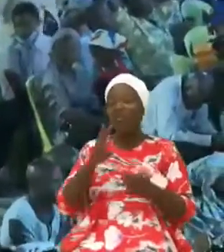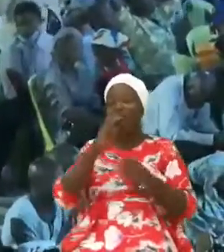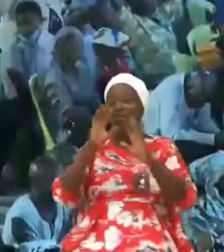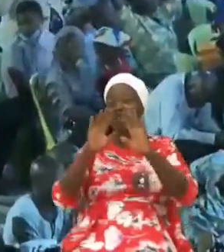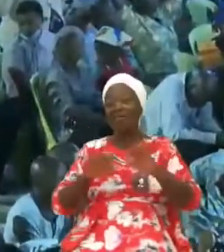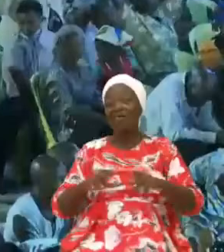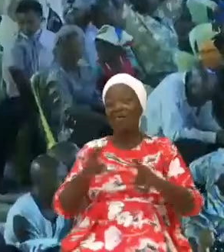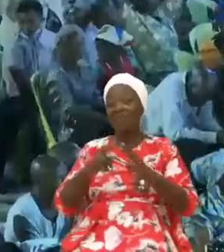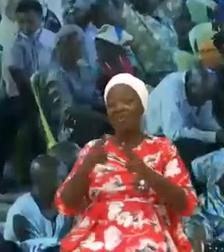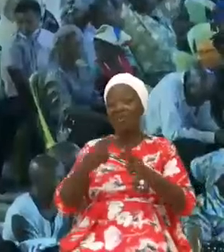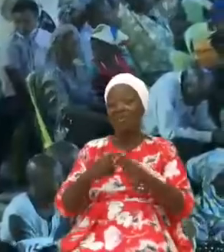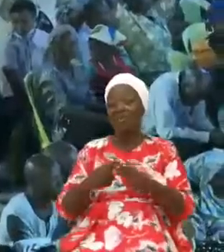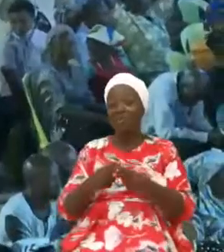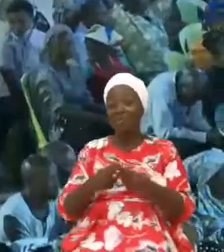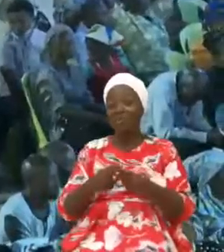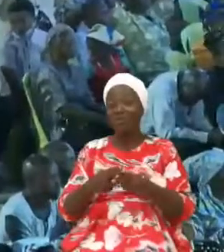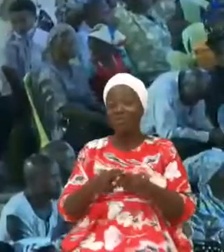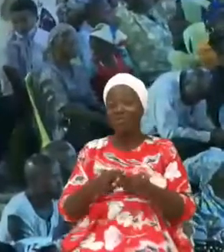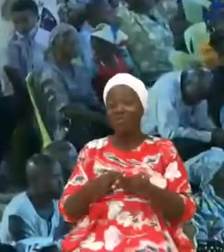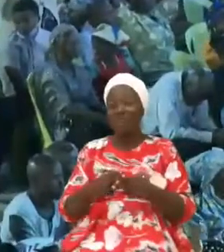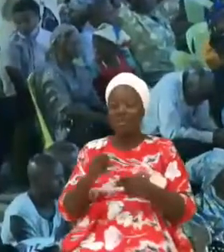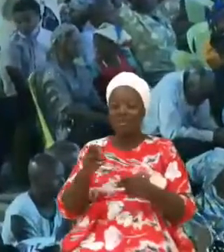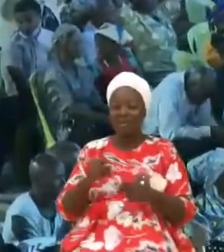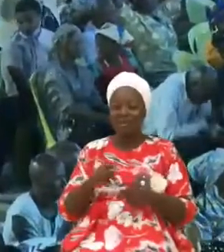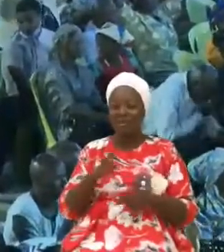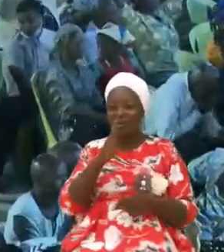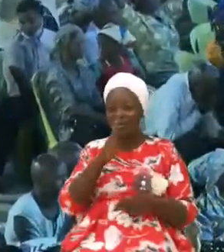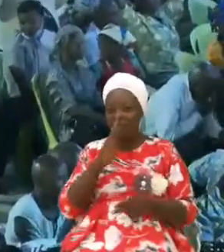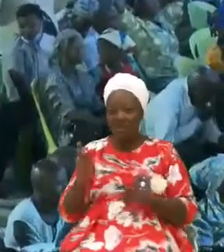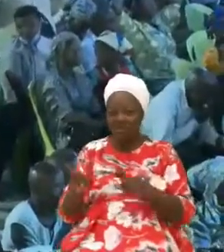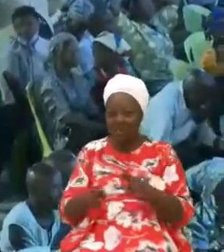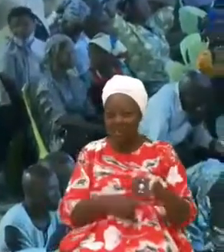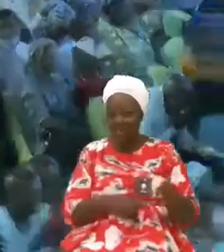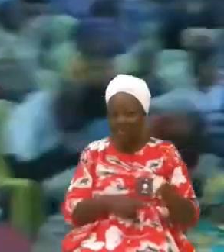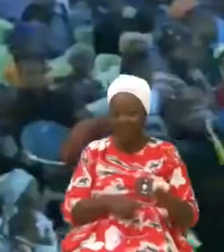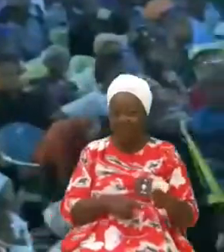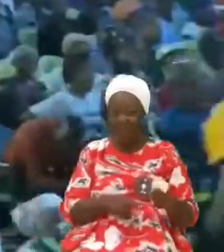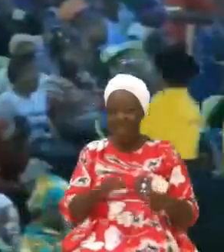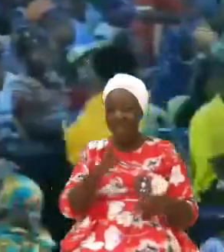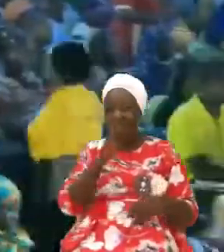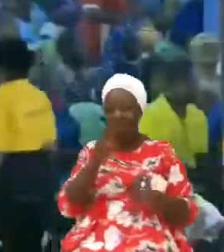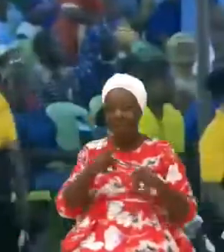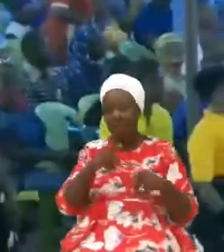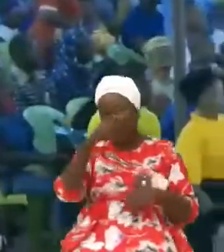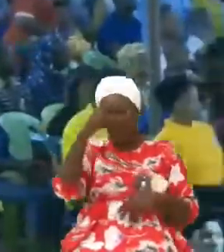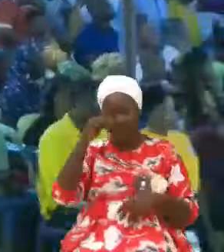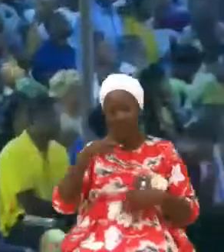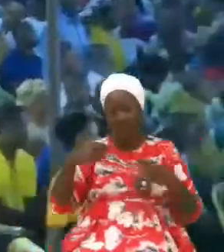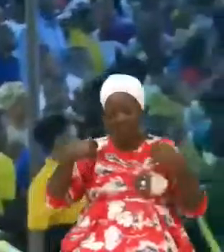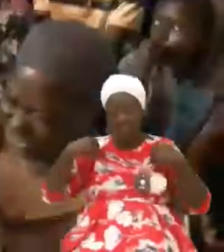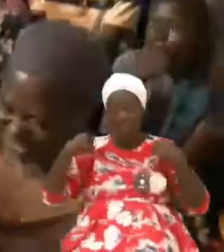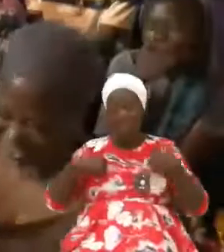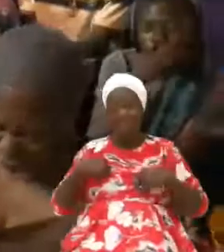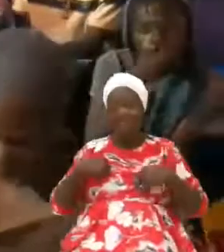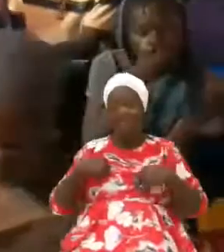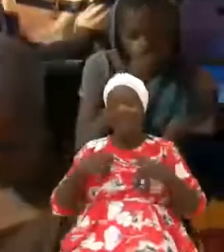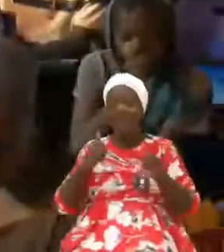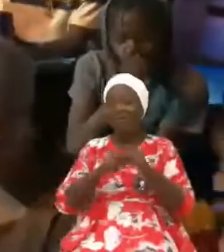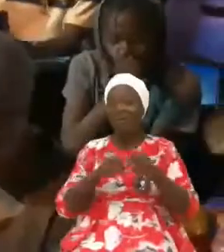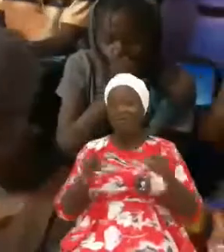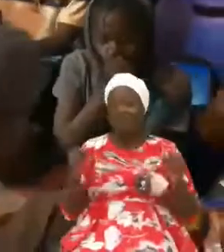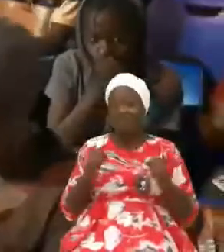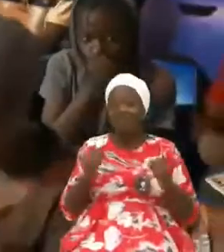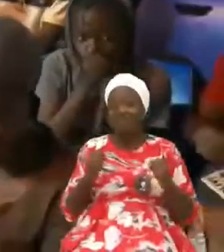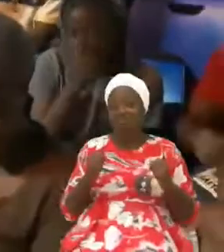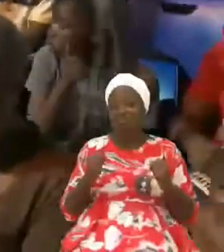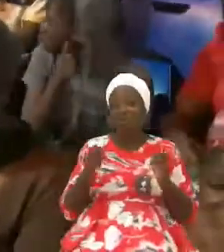coming. Get ready. You will be wet with miracles of healing. You will be